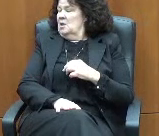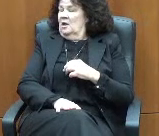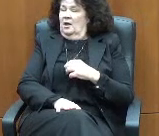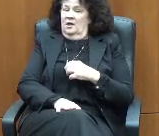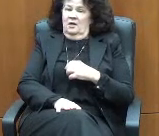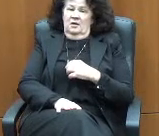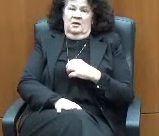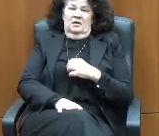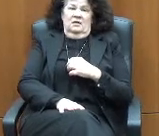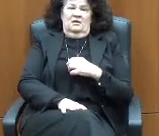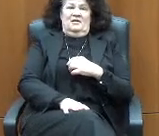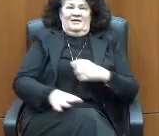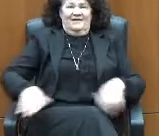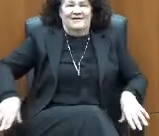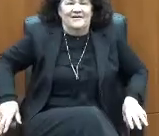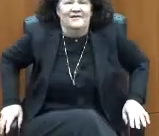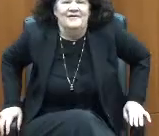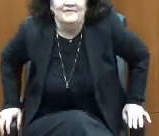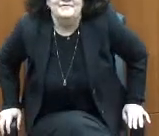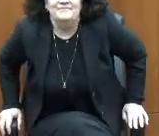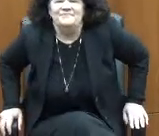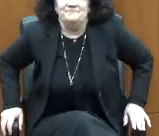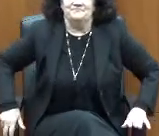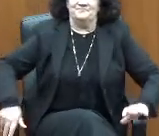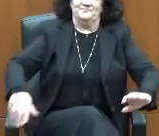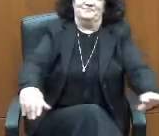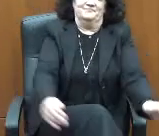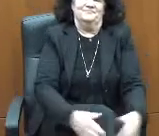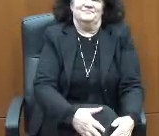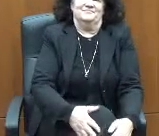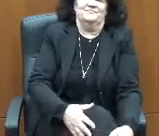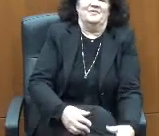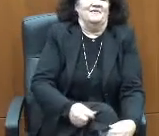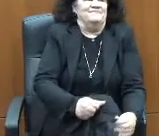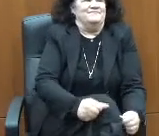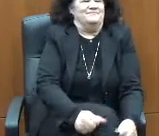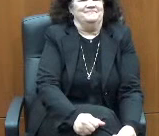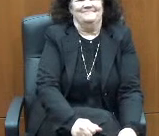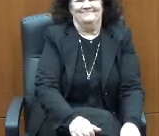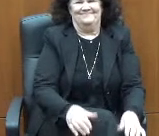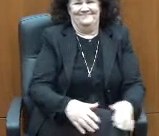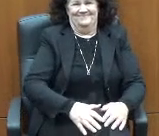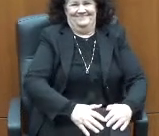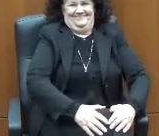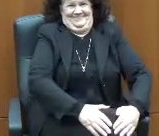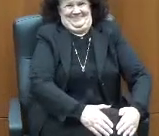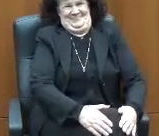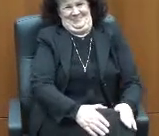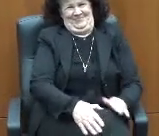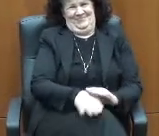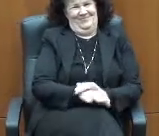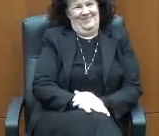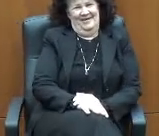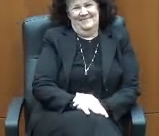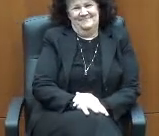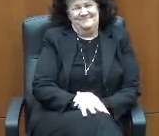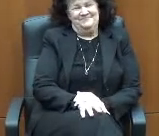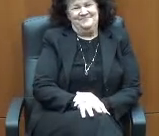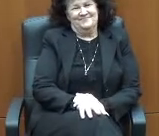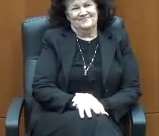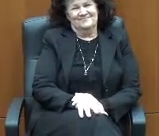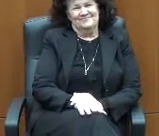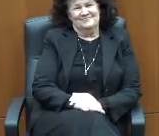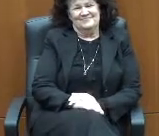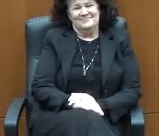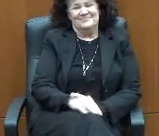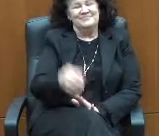not present. I'm here. Oh, I'm here. I'm sorry. Mr. Garvey? Here. Ms. Garvey is present. Ms. Holloway? Here. Ms. Holloway is present. Ms.